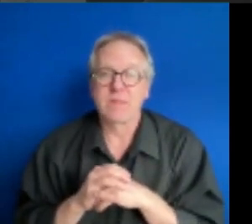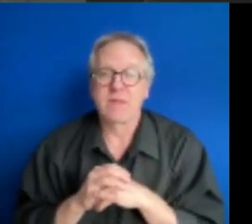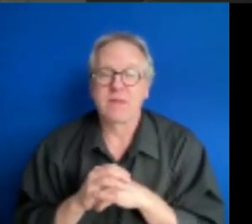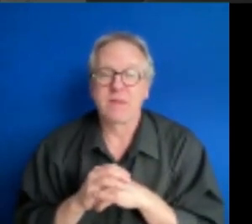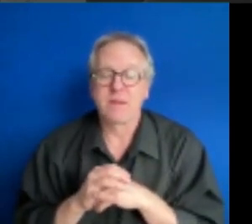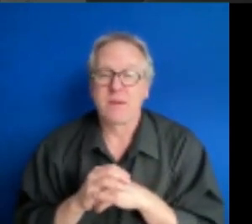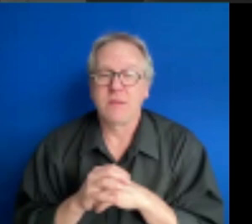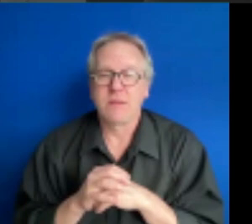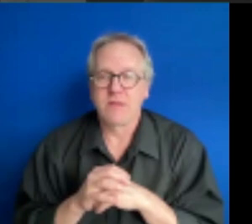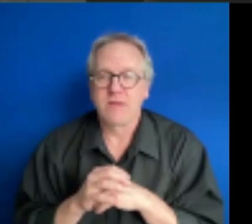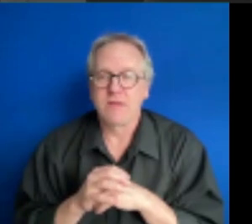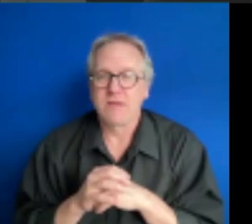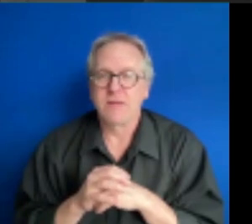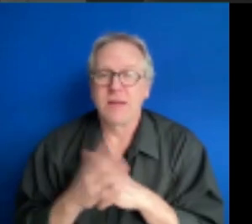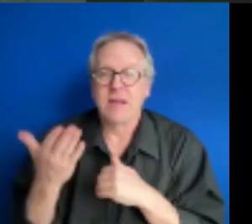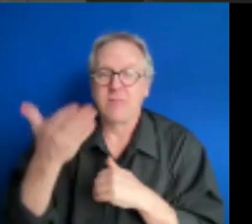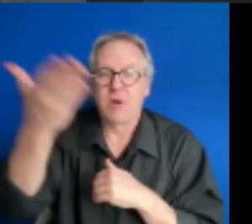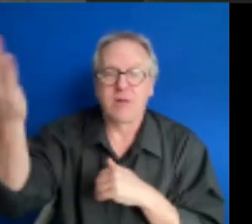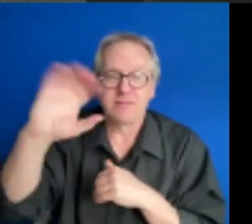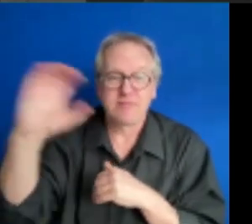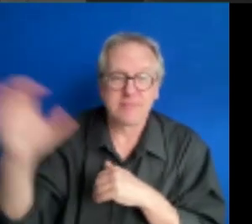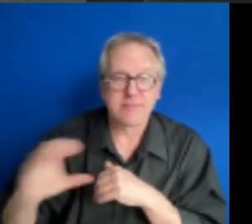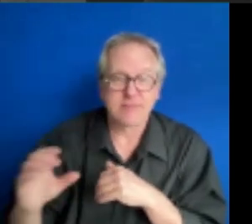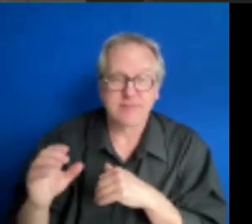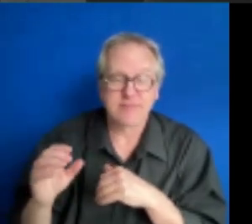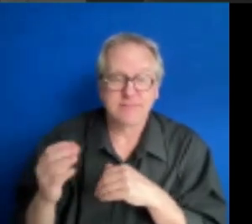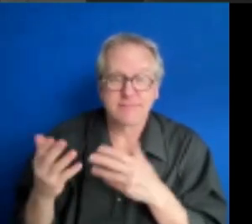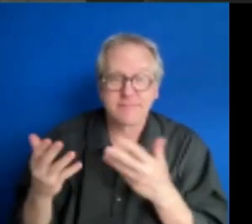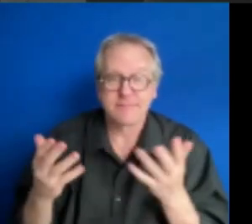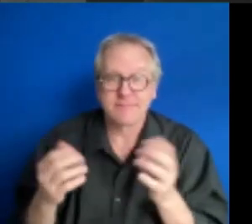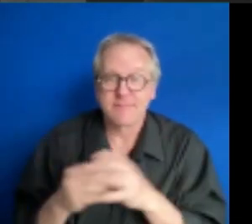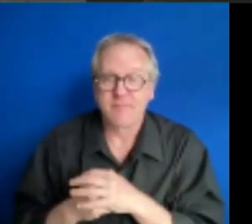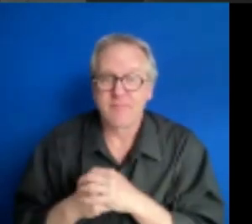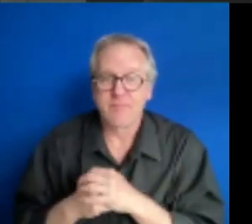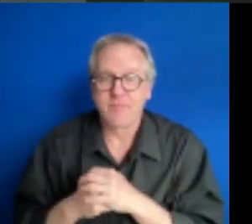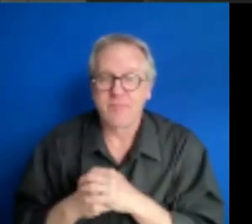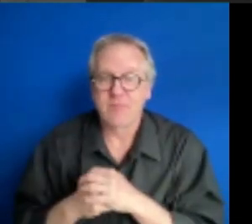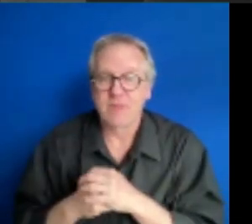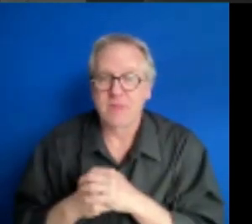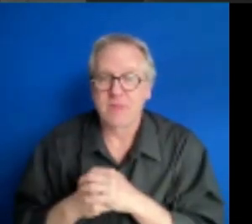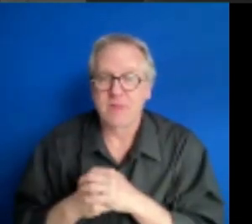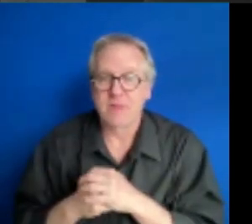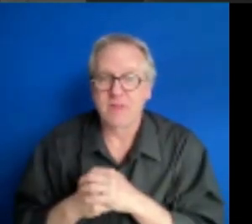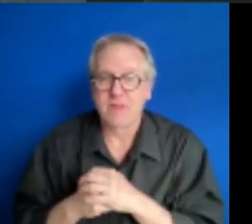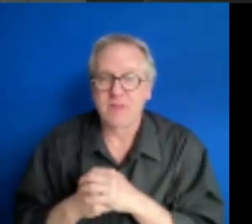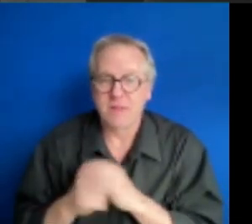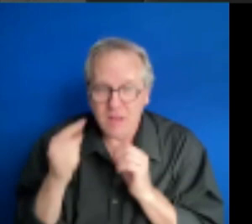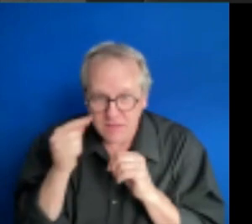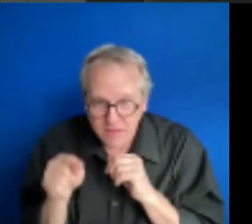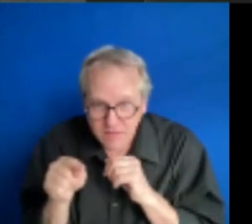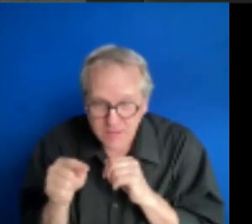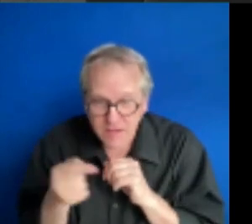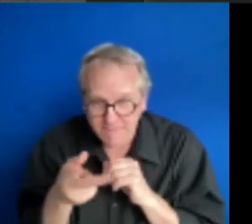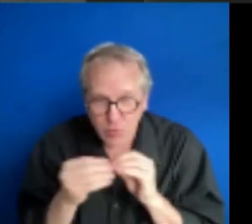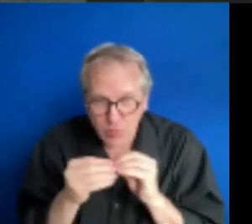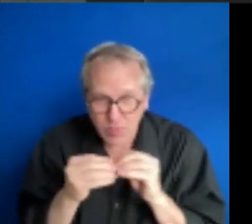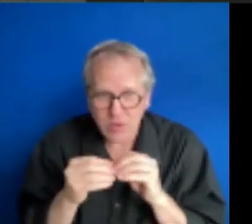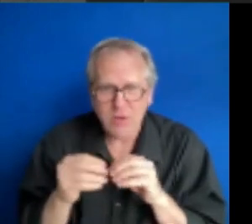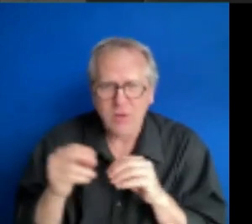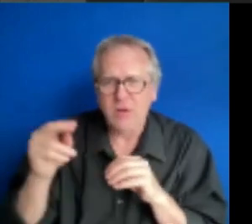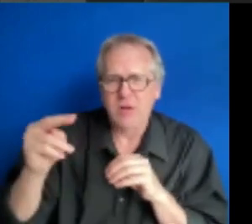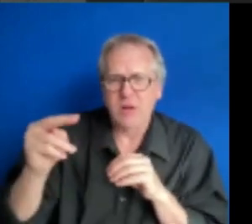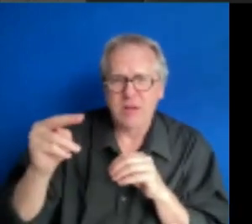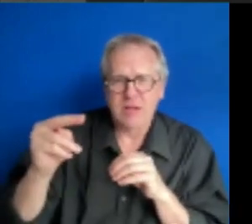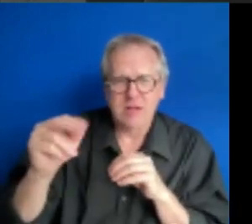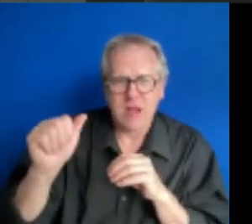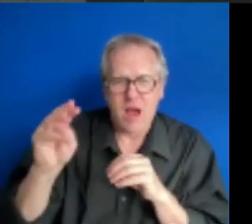All right. Anybody else online? There are a couple more questions. Yeah, let's see. Is NAMI helpful